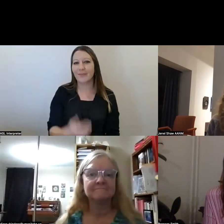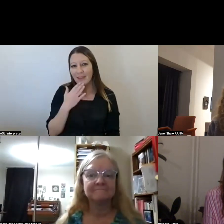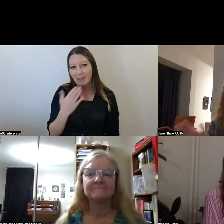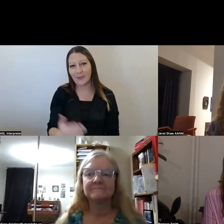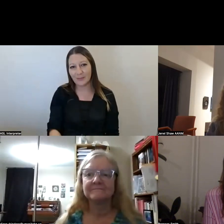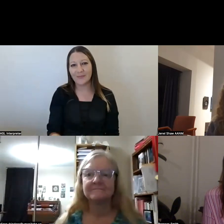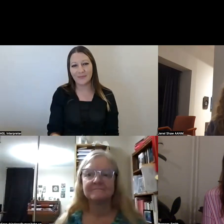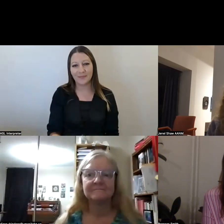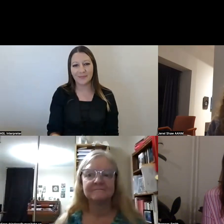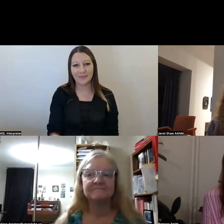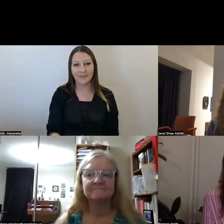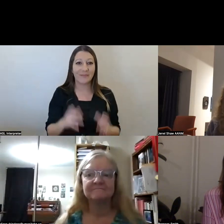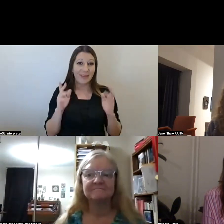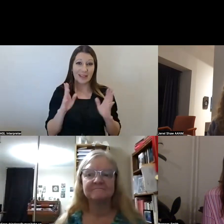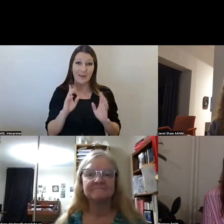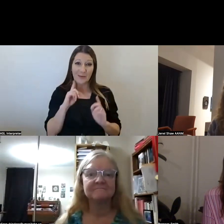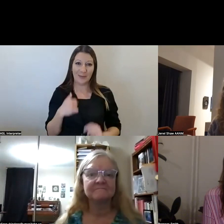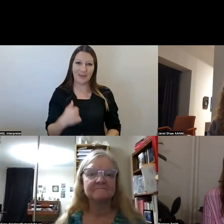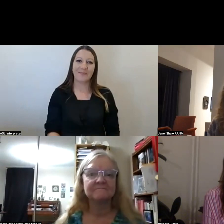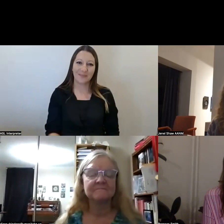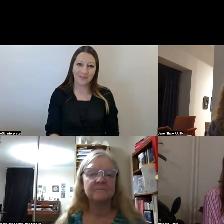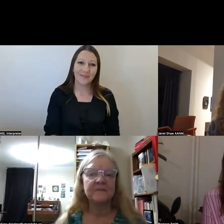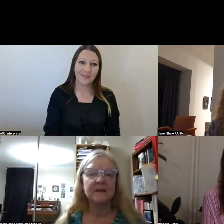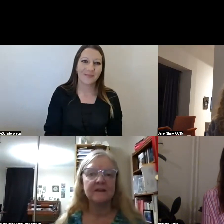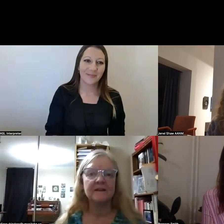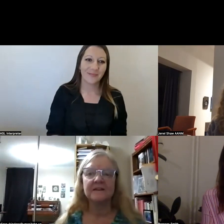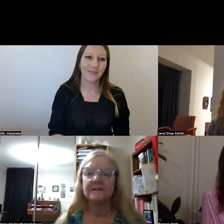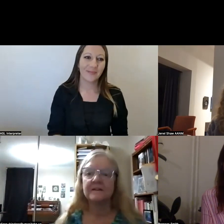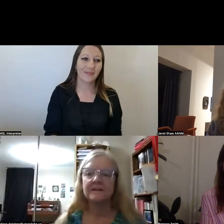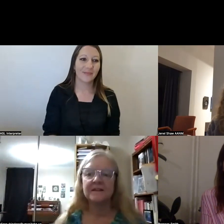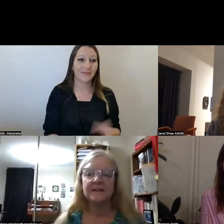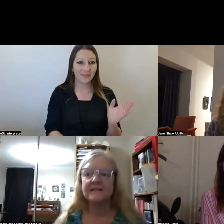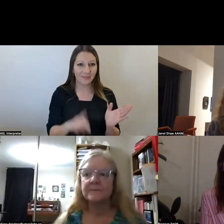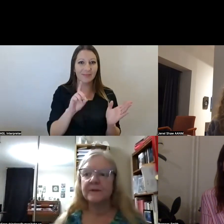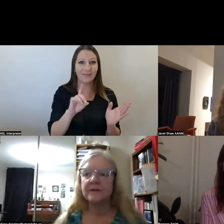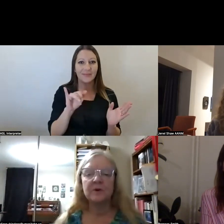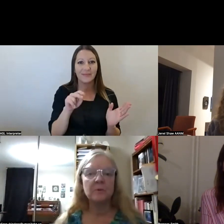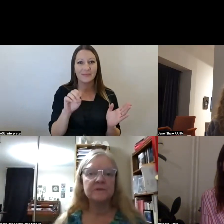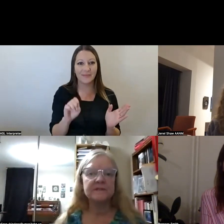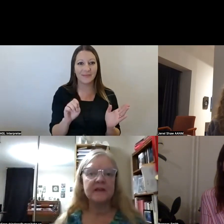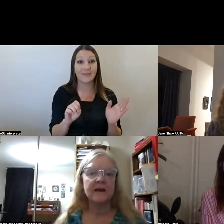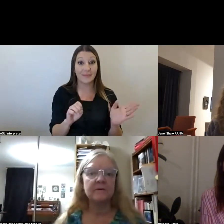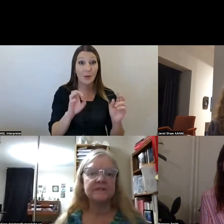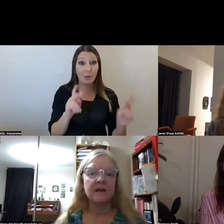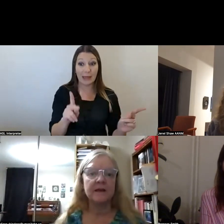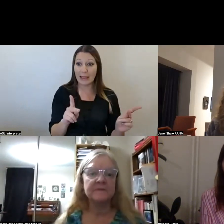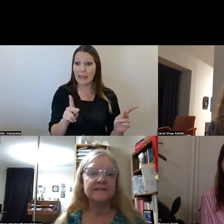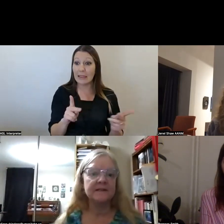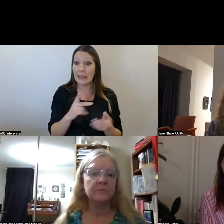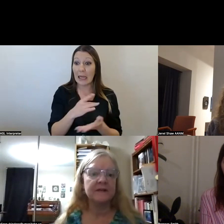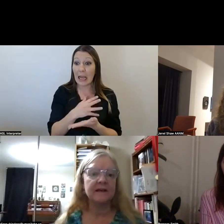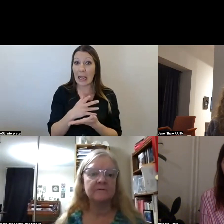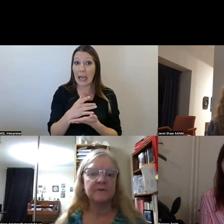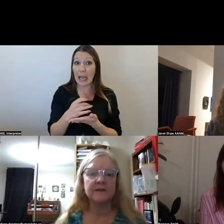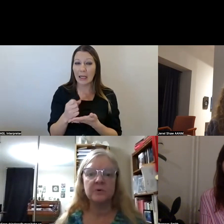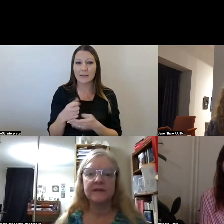Anyway, that's all I have to say. Okay. Does anybody, we're almost out of time. Does